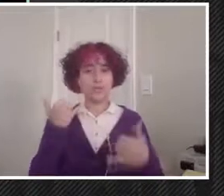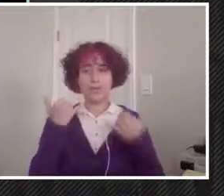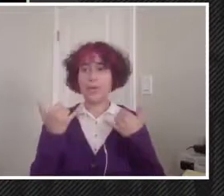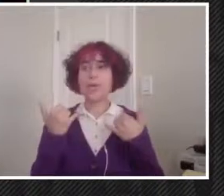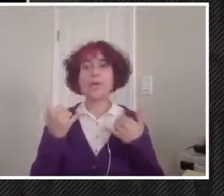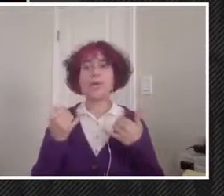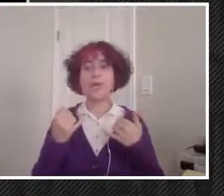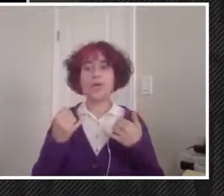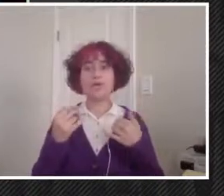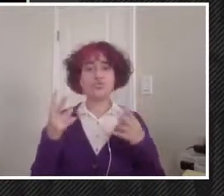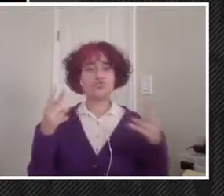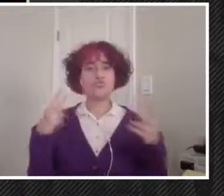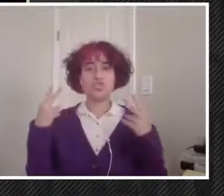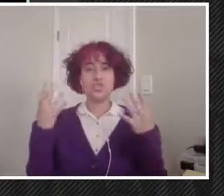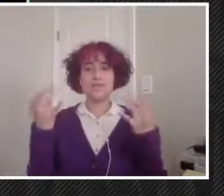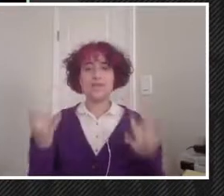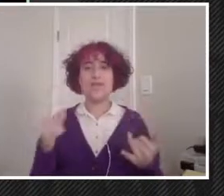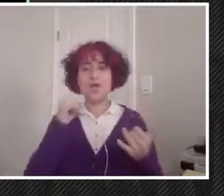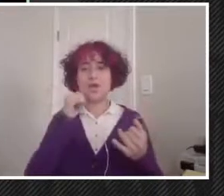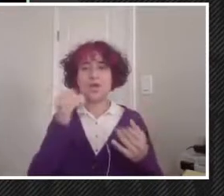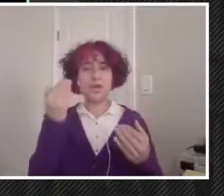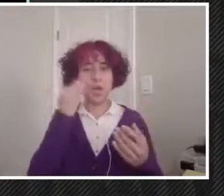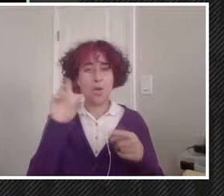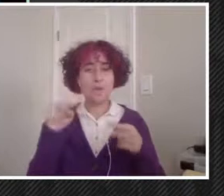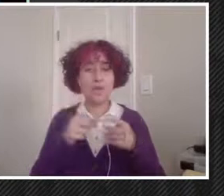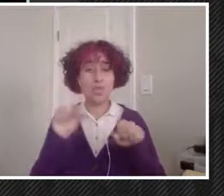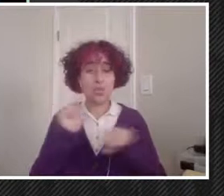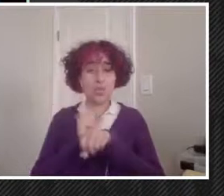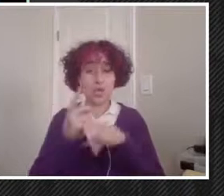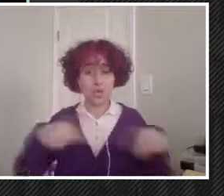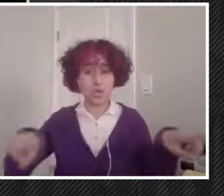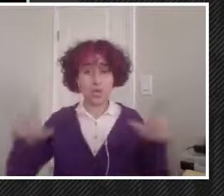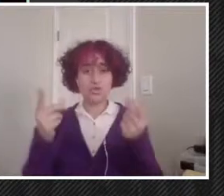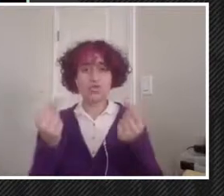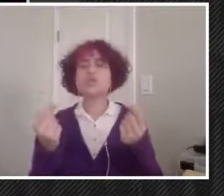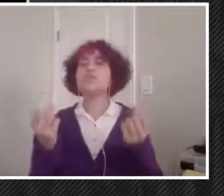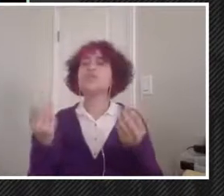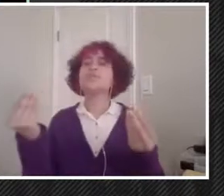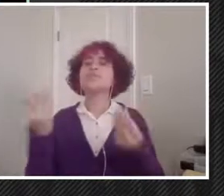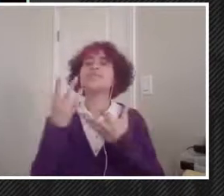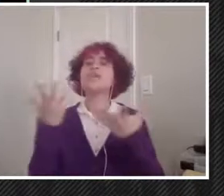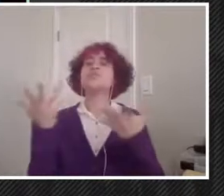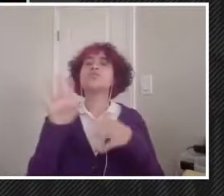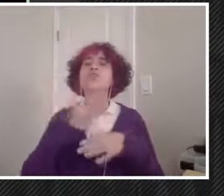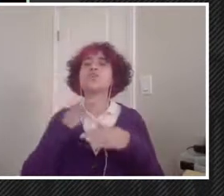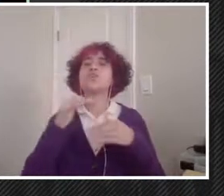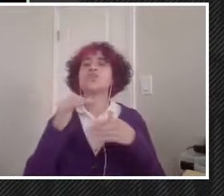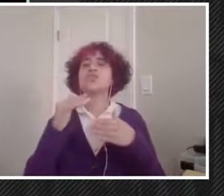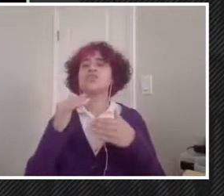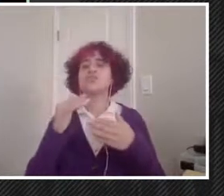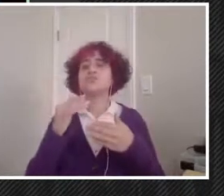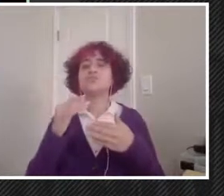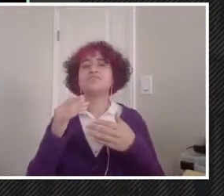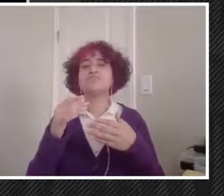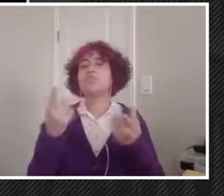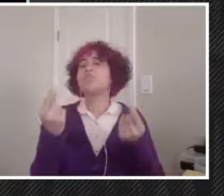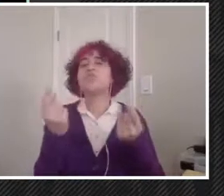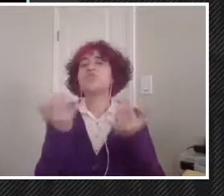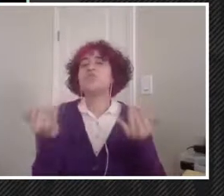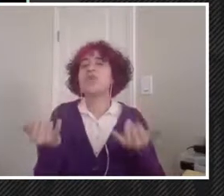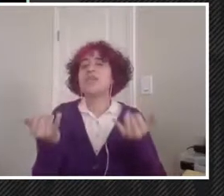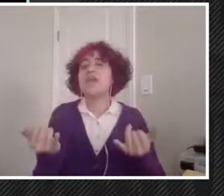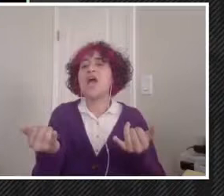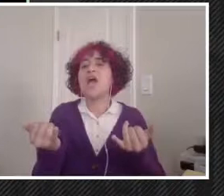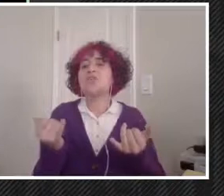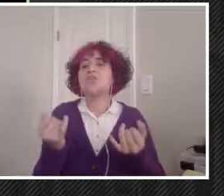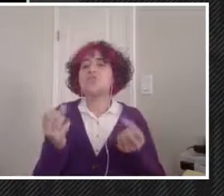the dynamic work that you're doing. So why don't you tell us what's on your plate these days, especially to build a better Black